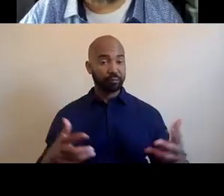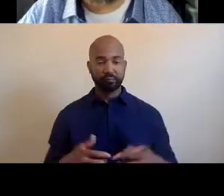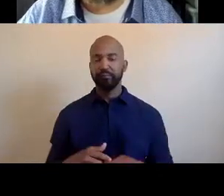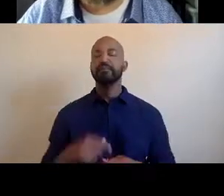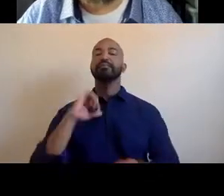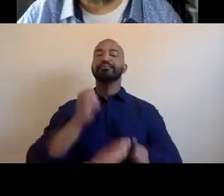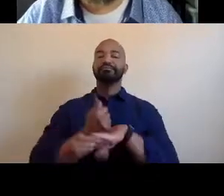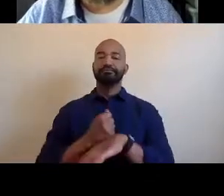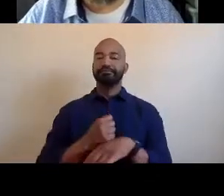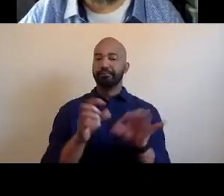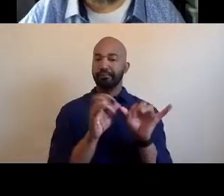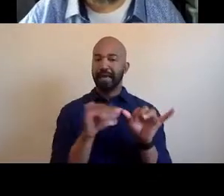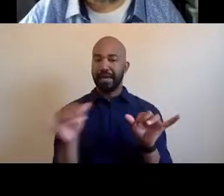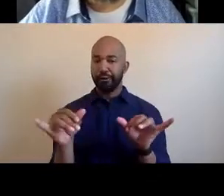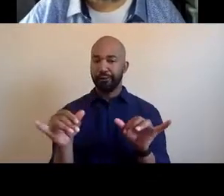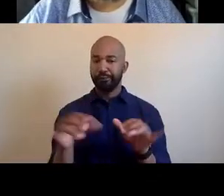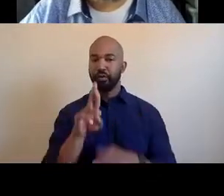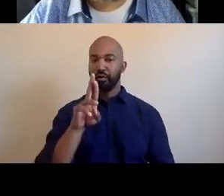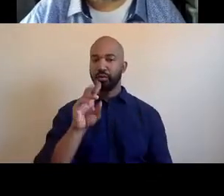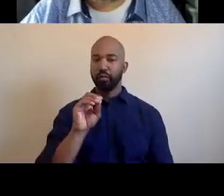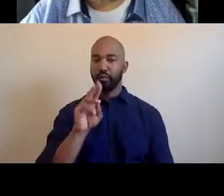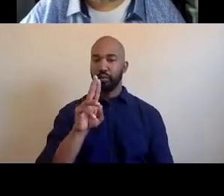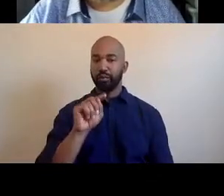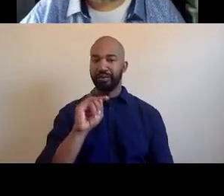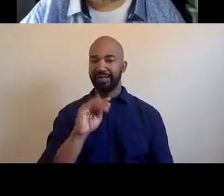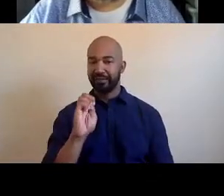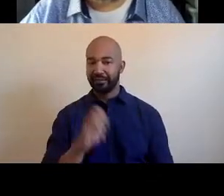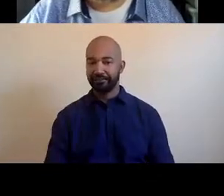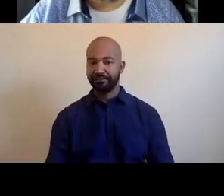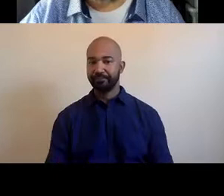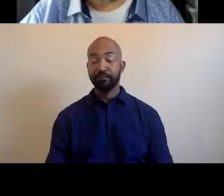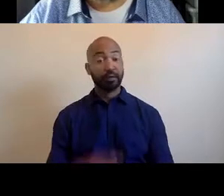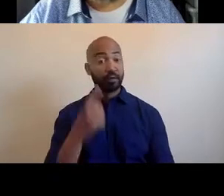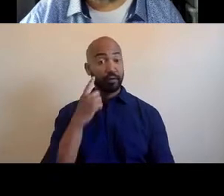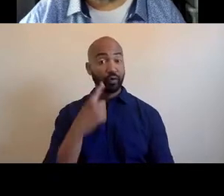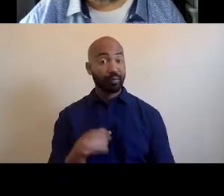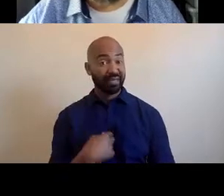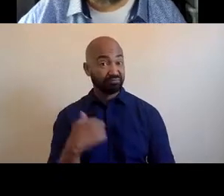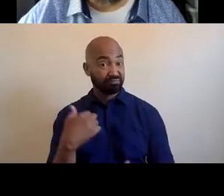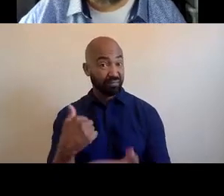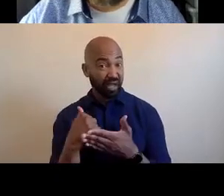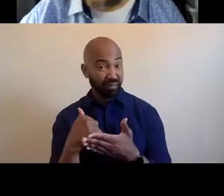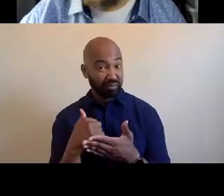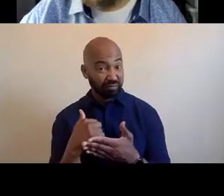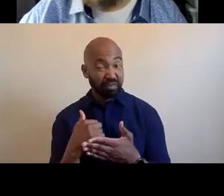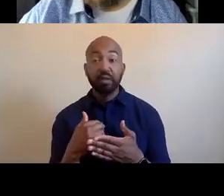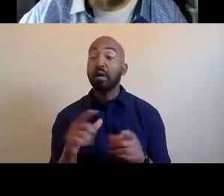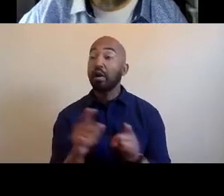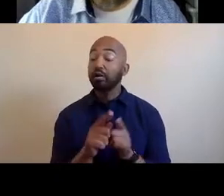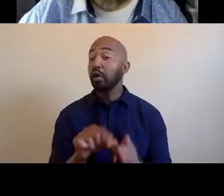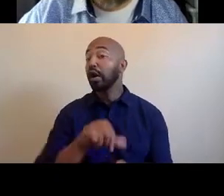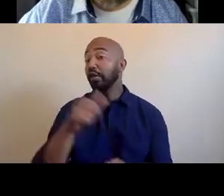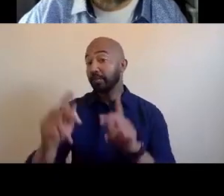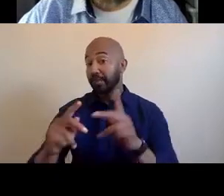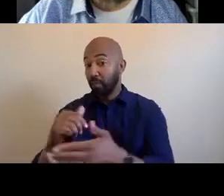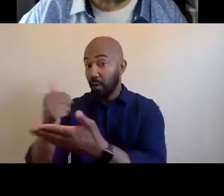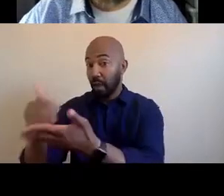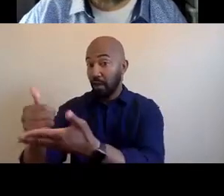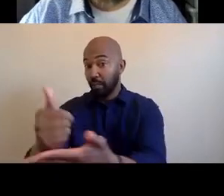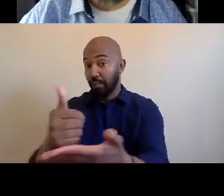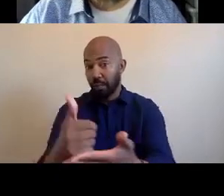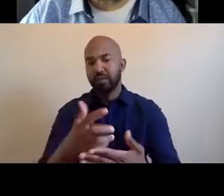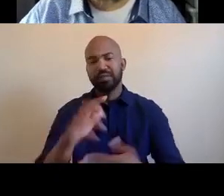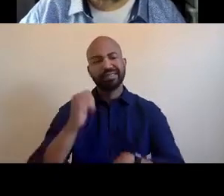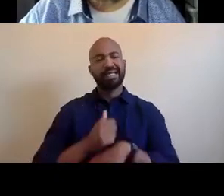have found to be helpful, and both personally, but also in other people's experience, is creating a schedule for yourself